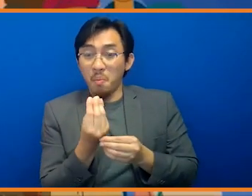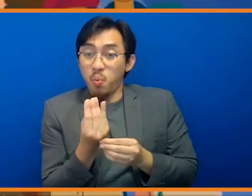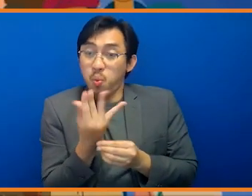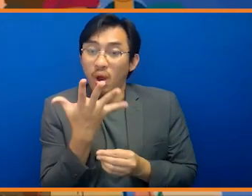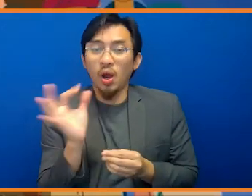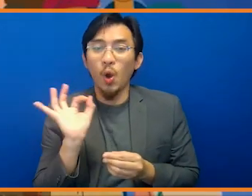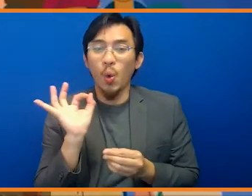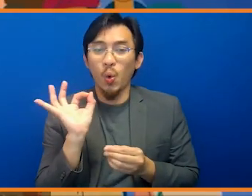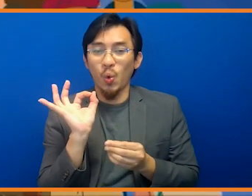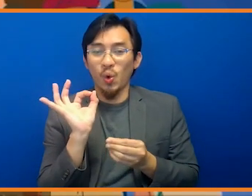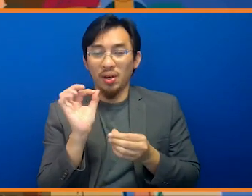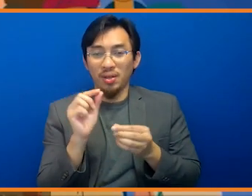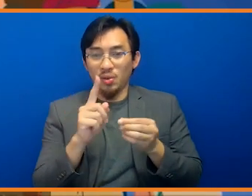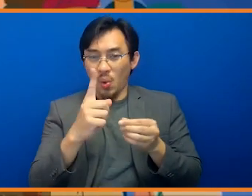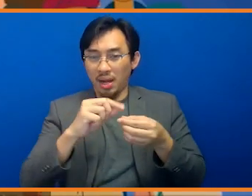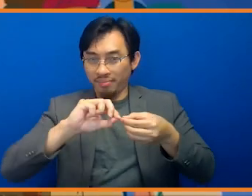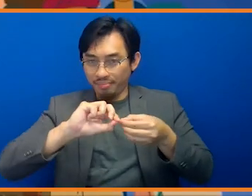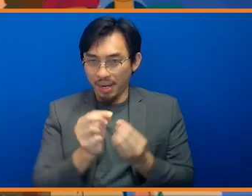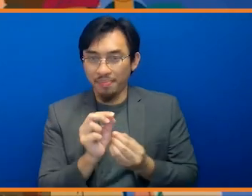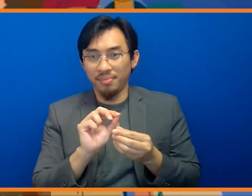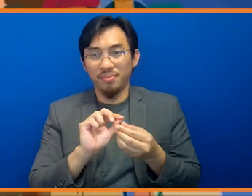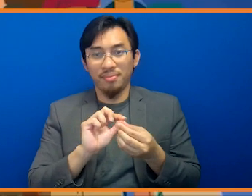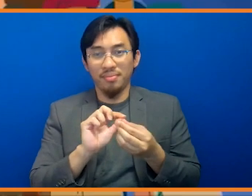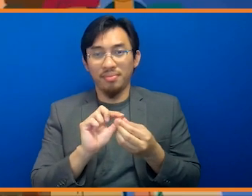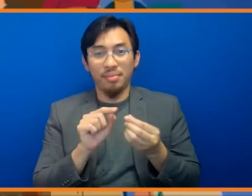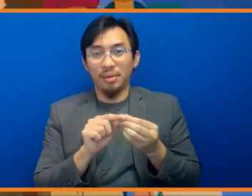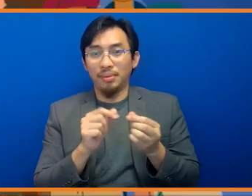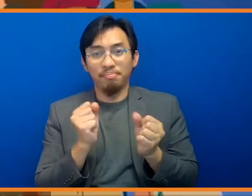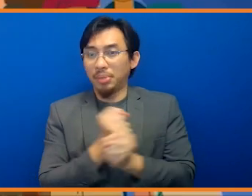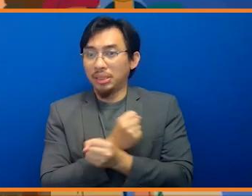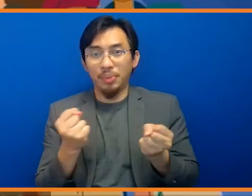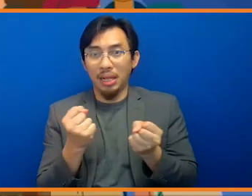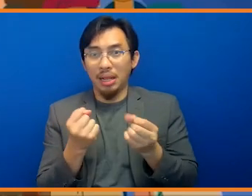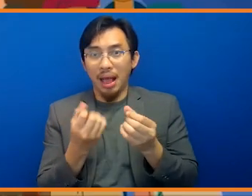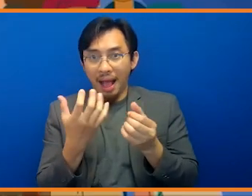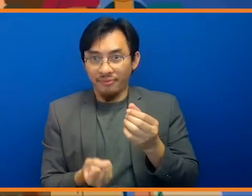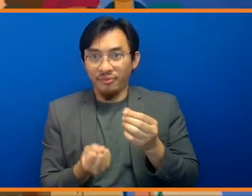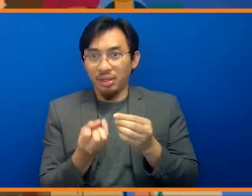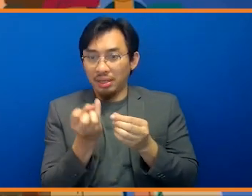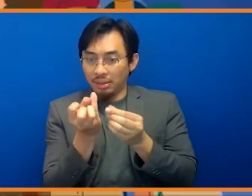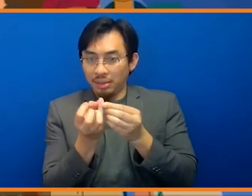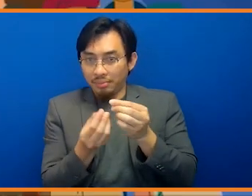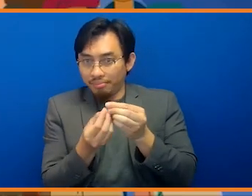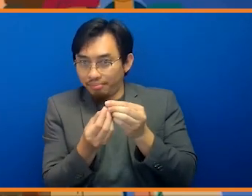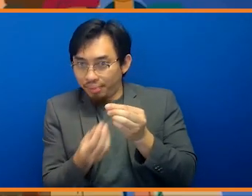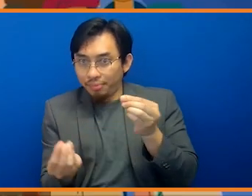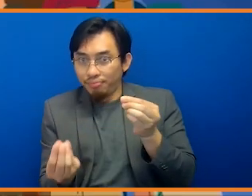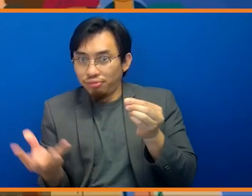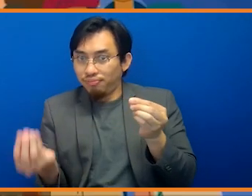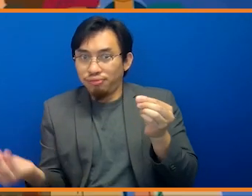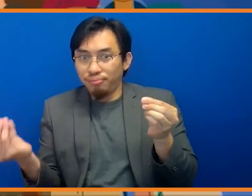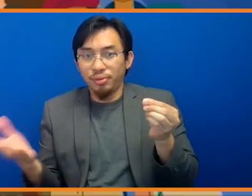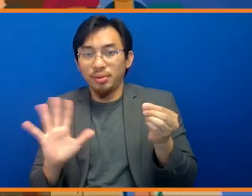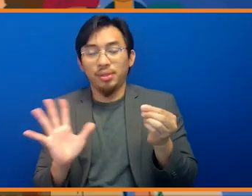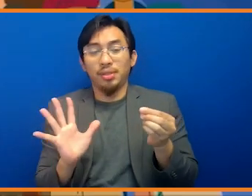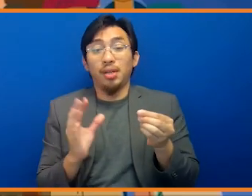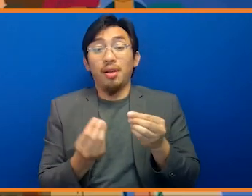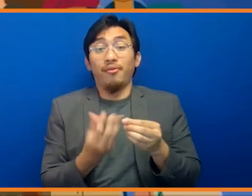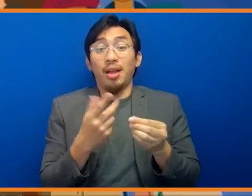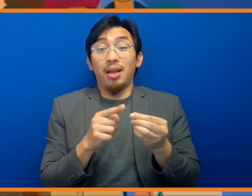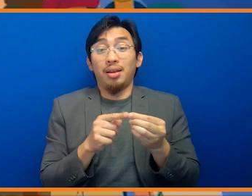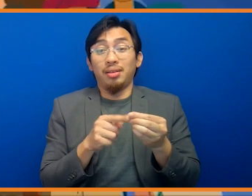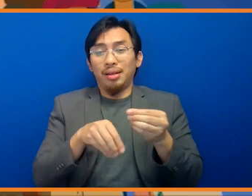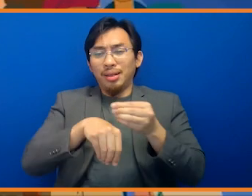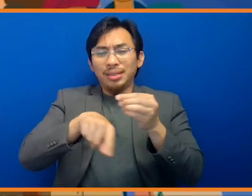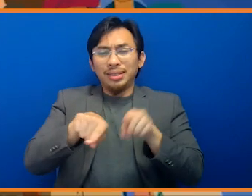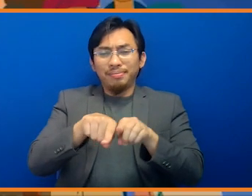bisa berbuah dan juga tidak menghasilkan benih lagi. Yang bisa berbuah adalah bunga yang hidup,